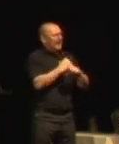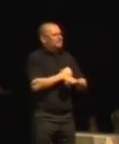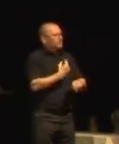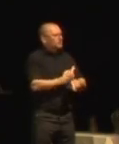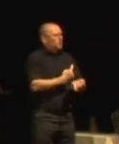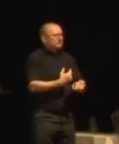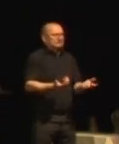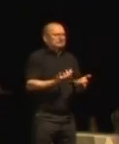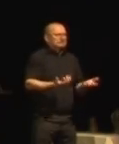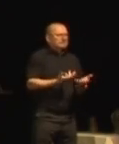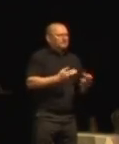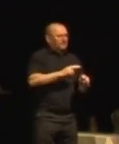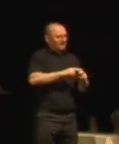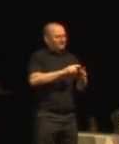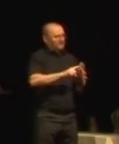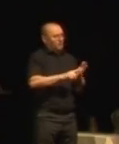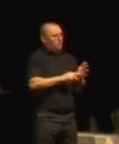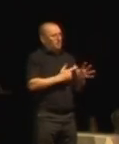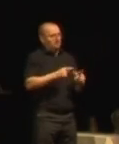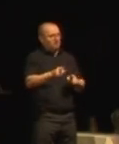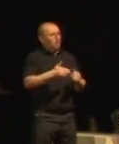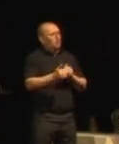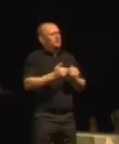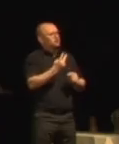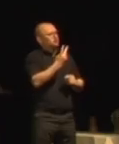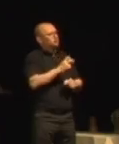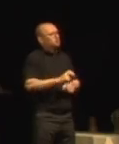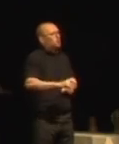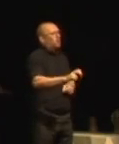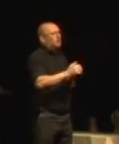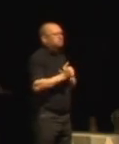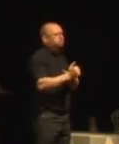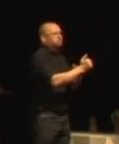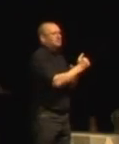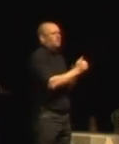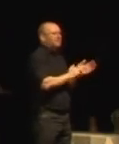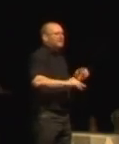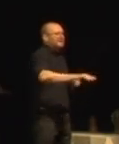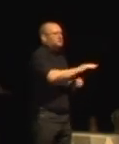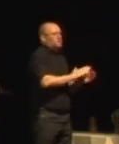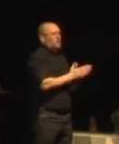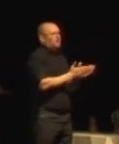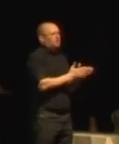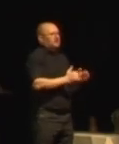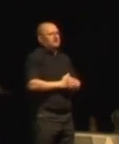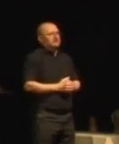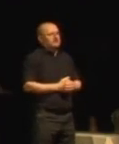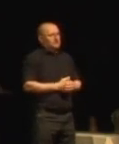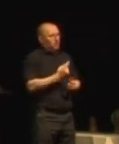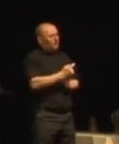Fiona organized two tours for us at the National Library, and Michael Edson had a question about Maori